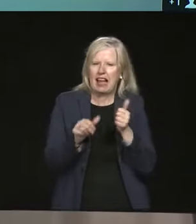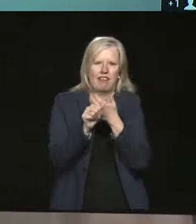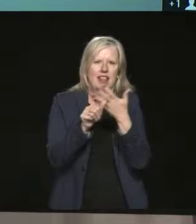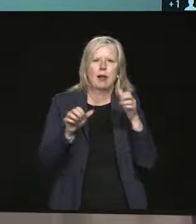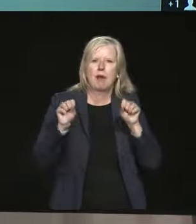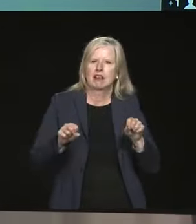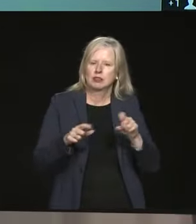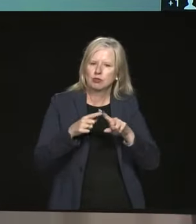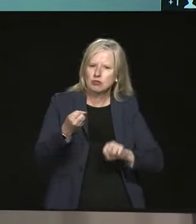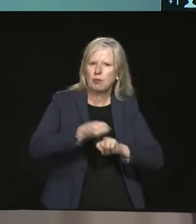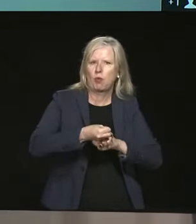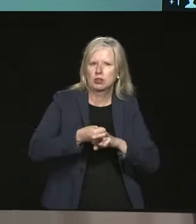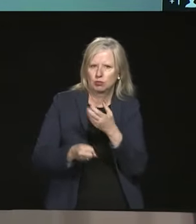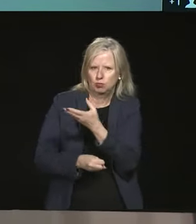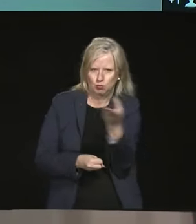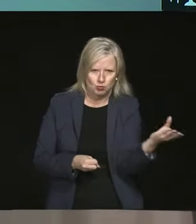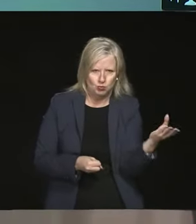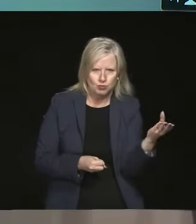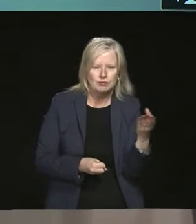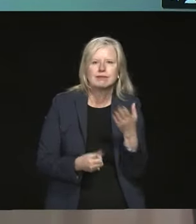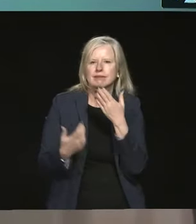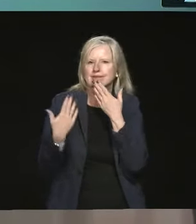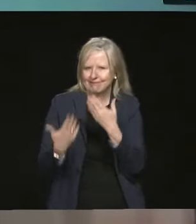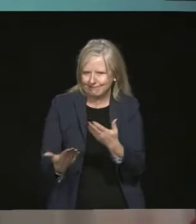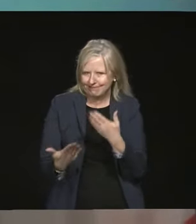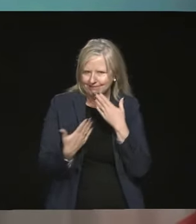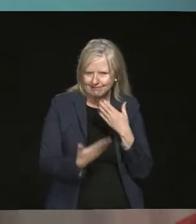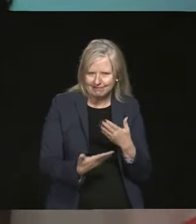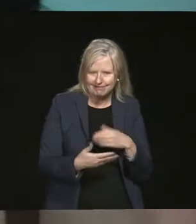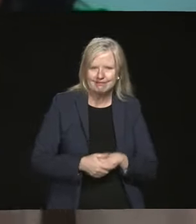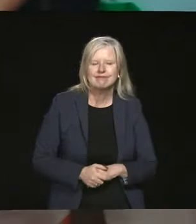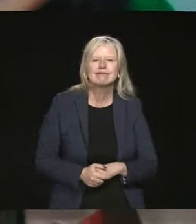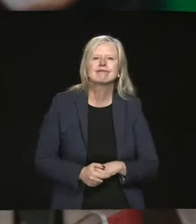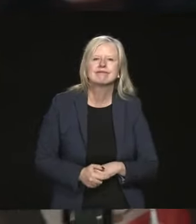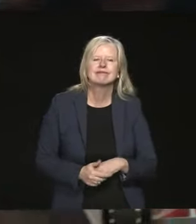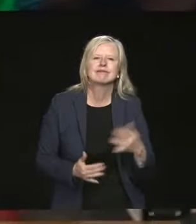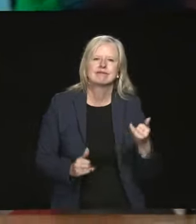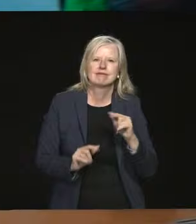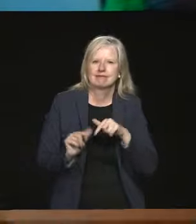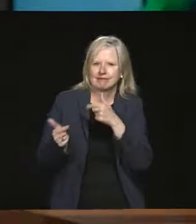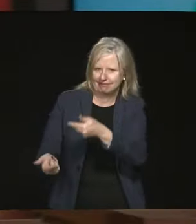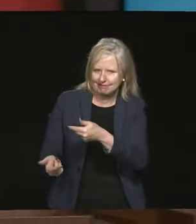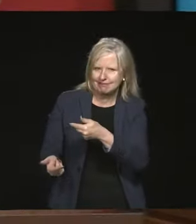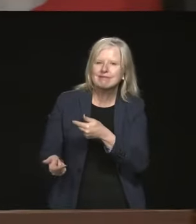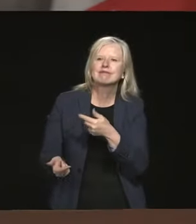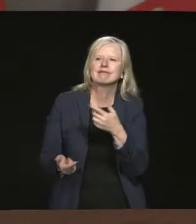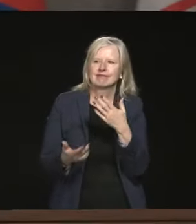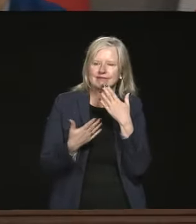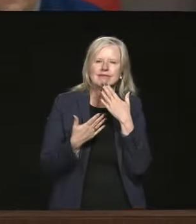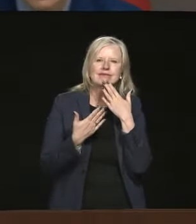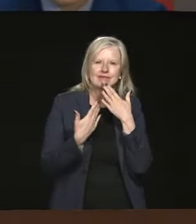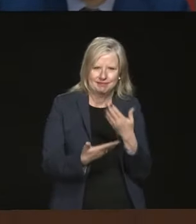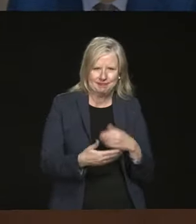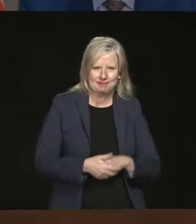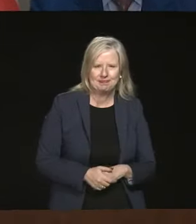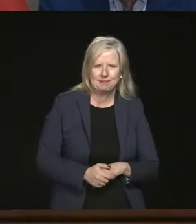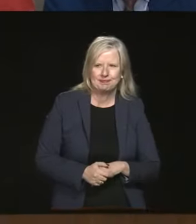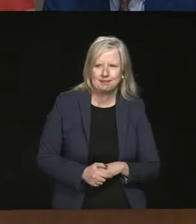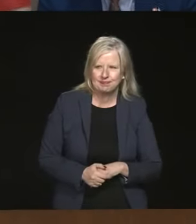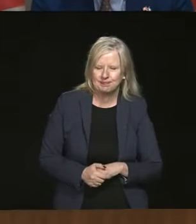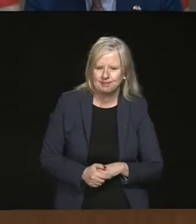Merci beaucoup. Thank you. I'm now going to pass it to my colleague. Thank you very much, Christia. Okay, thank you very much, Mary.